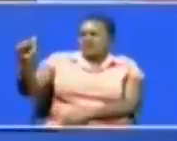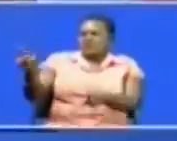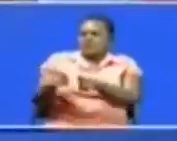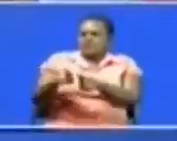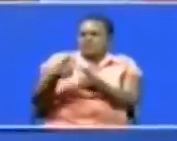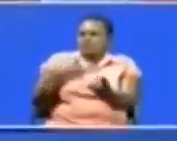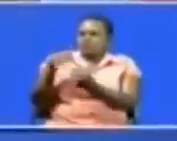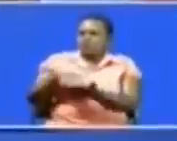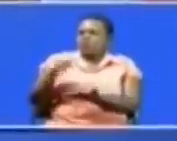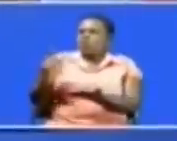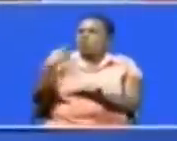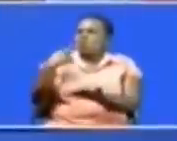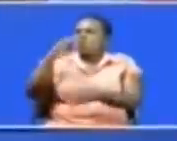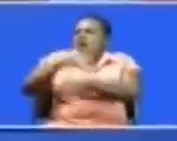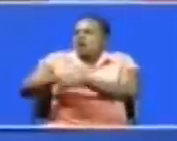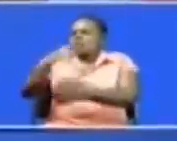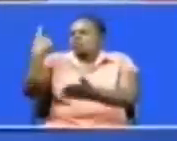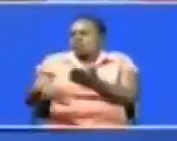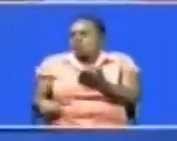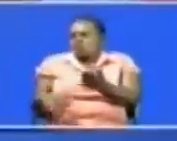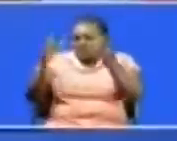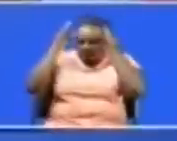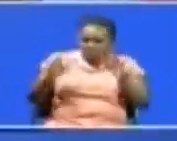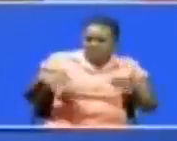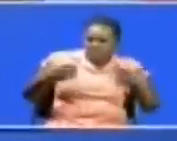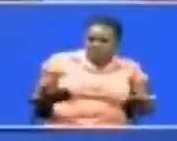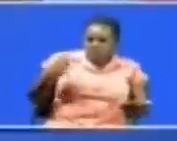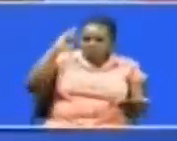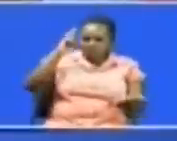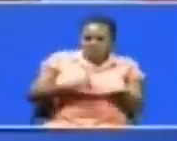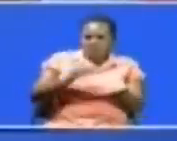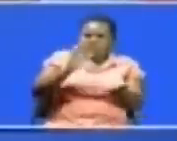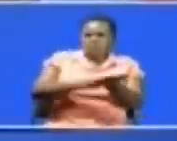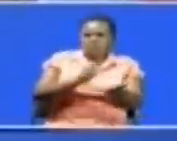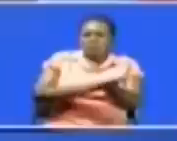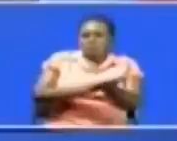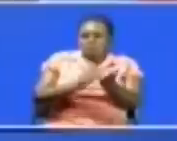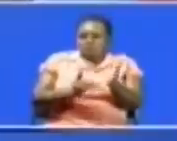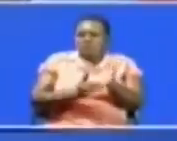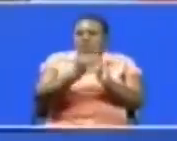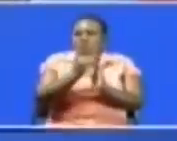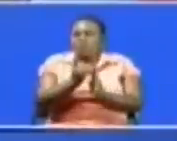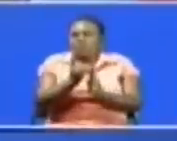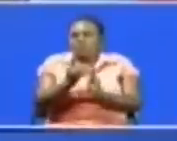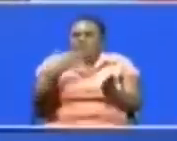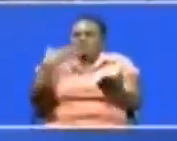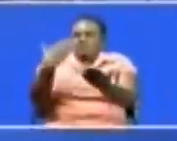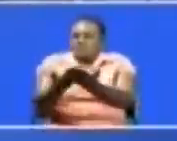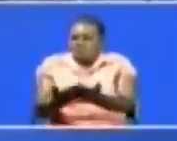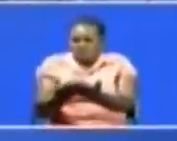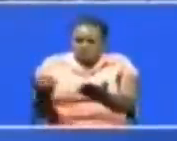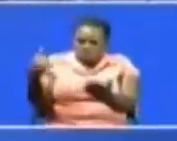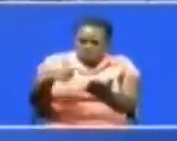about just who gets what and how is that determined. Remember the proposals around that as well, which goes into development. So thank you for being with